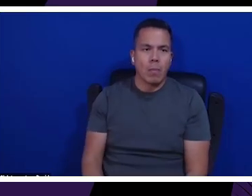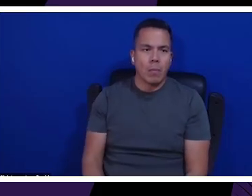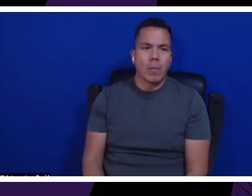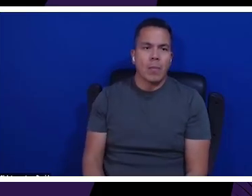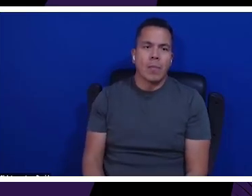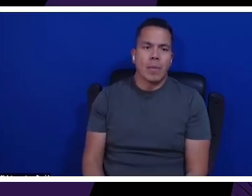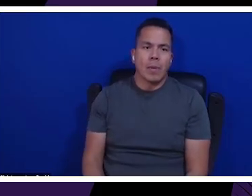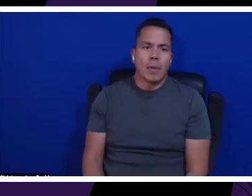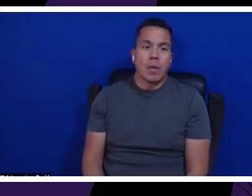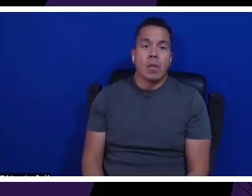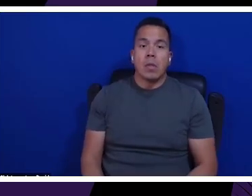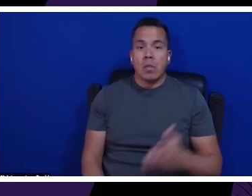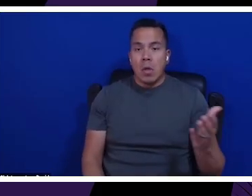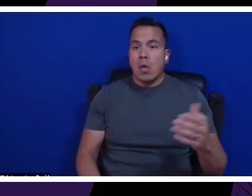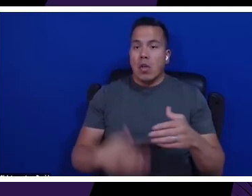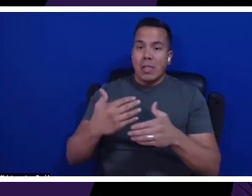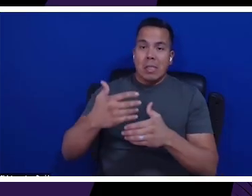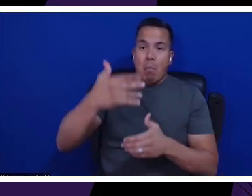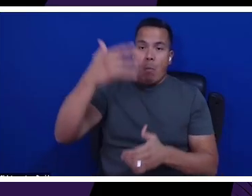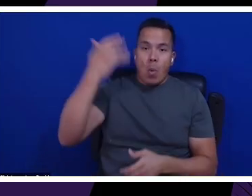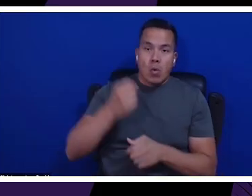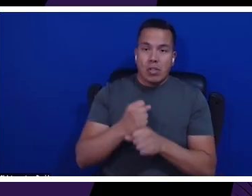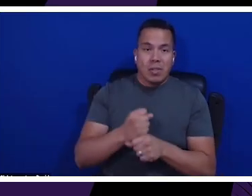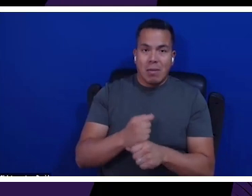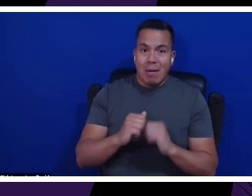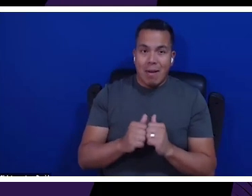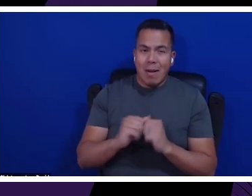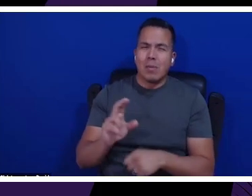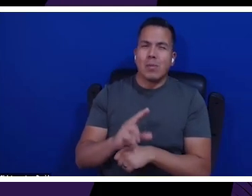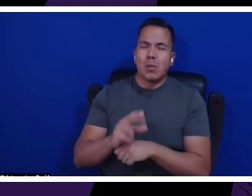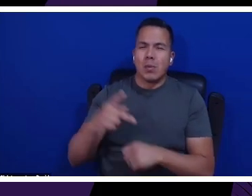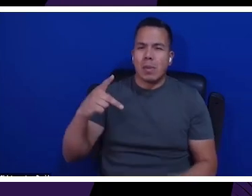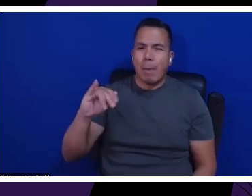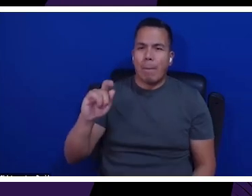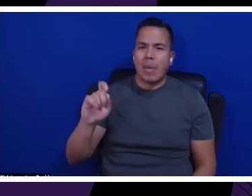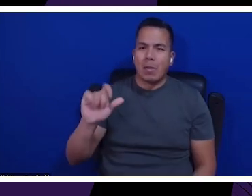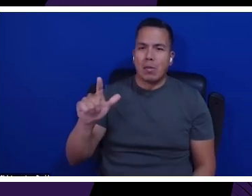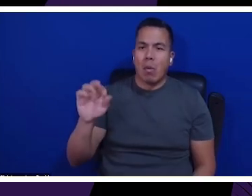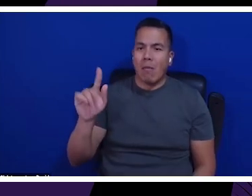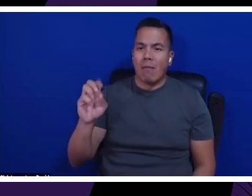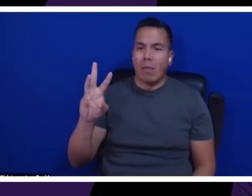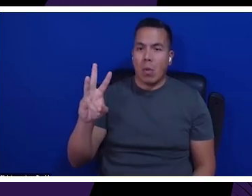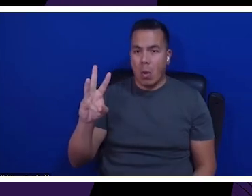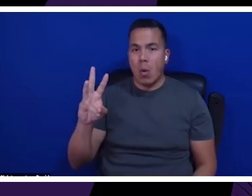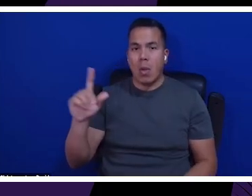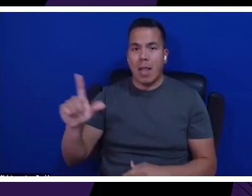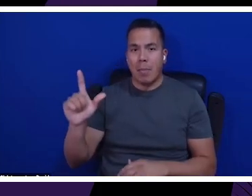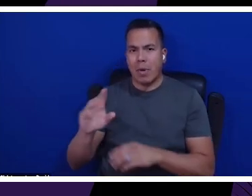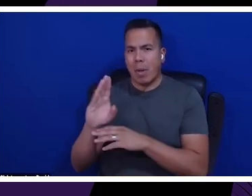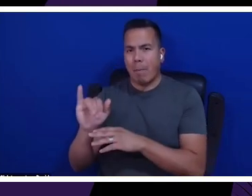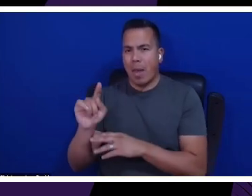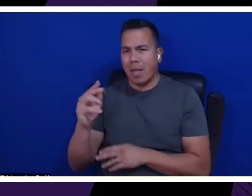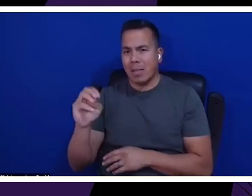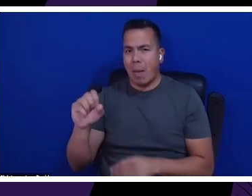the smoke generator was done using the PixelFlow library by Thomas Dewald. I hope